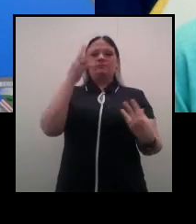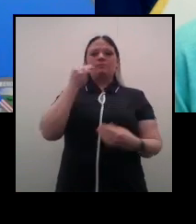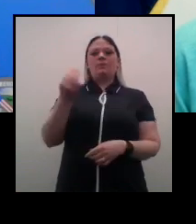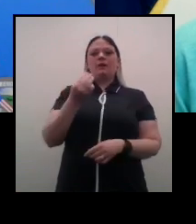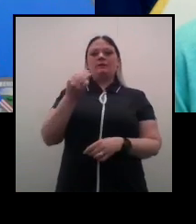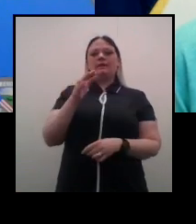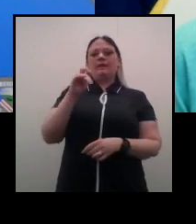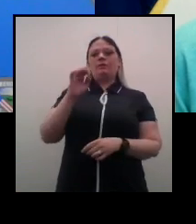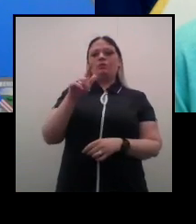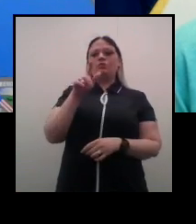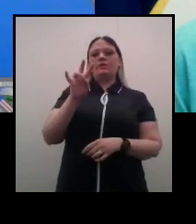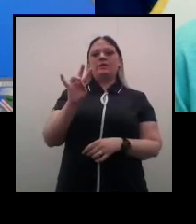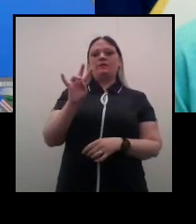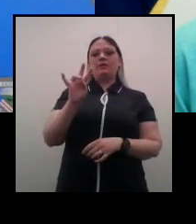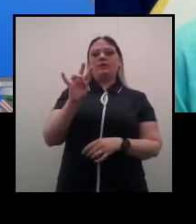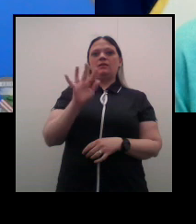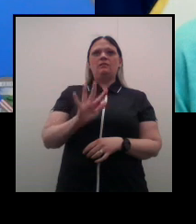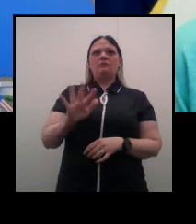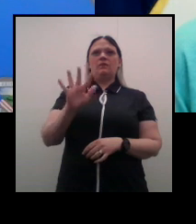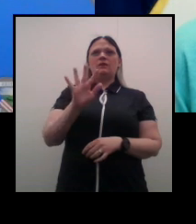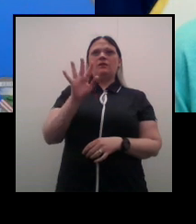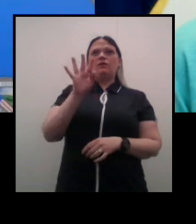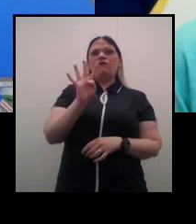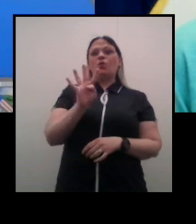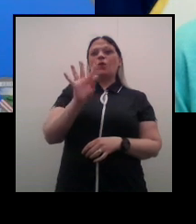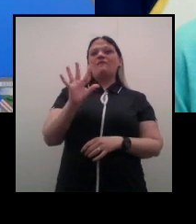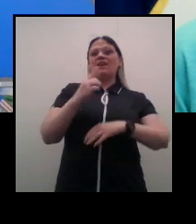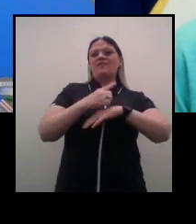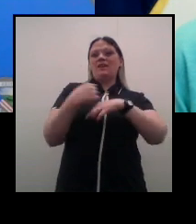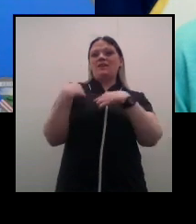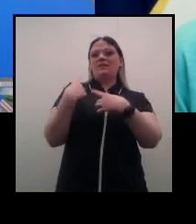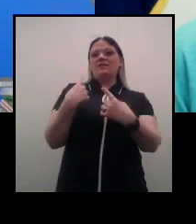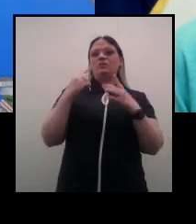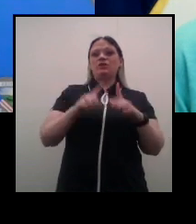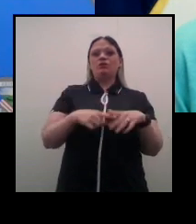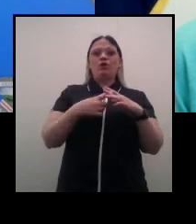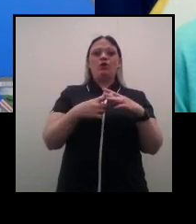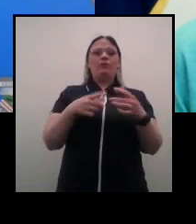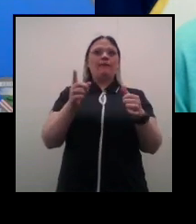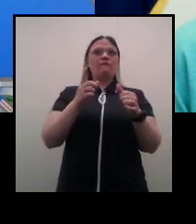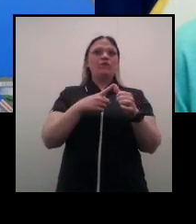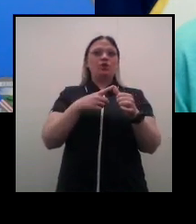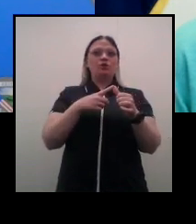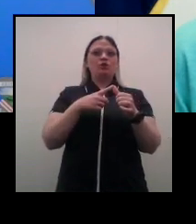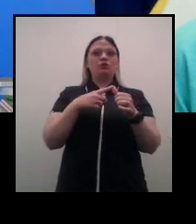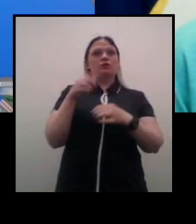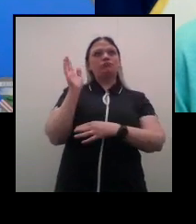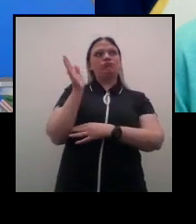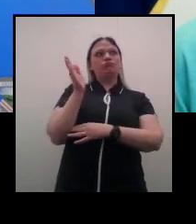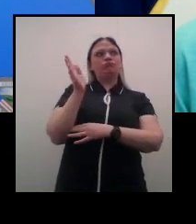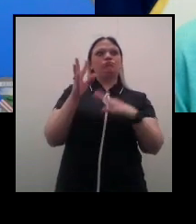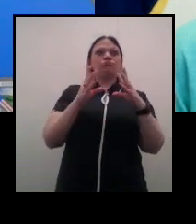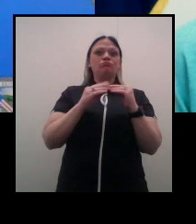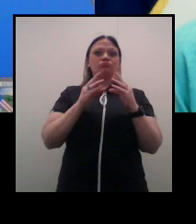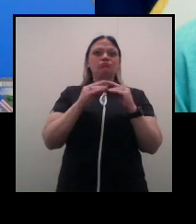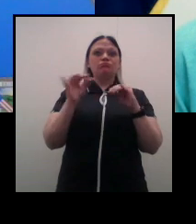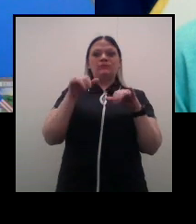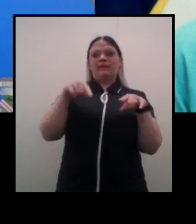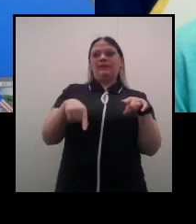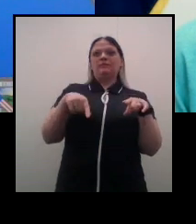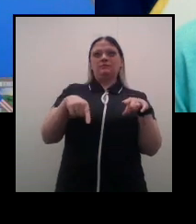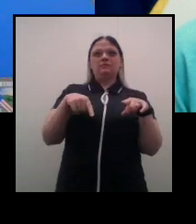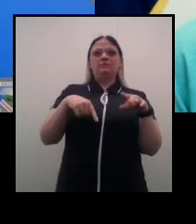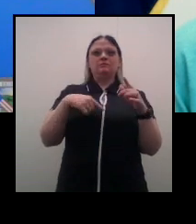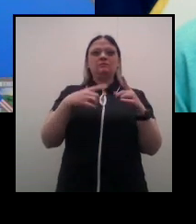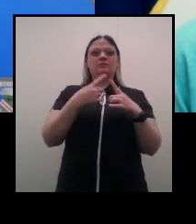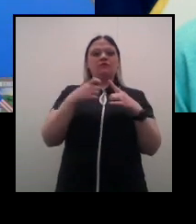27th. It's been approximately, I think, 45 days since we started our first press conferences like this. And at